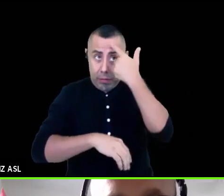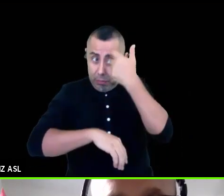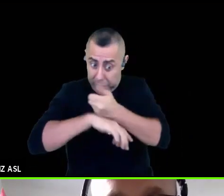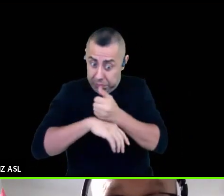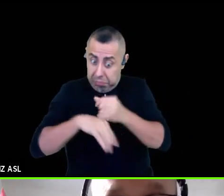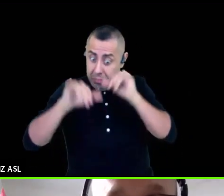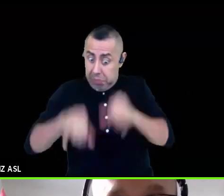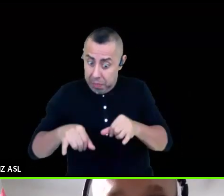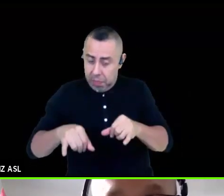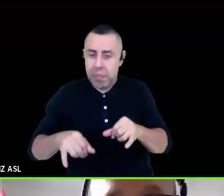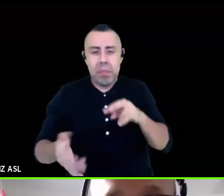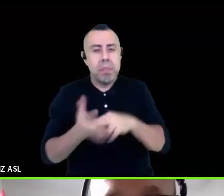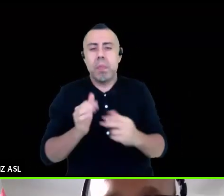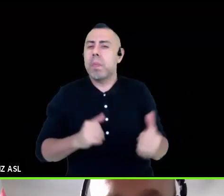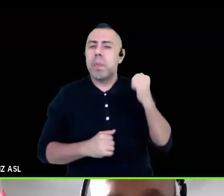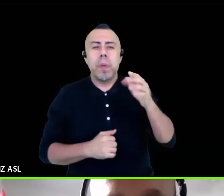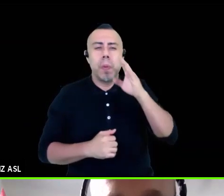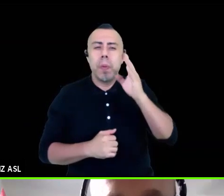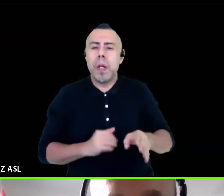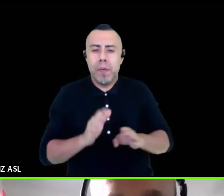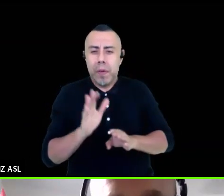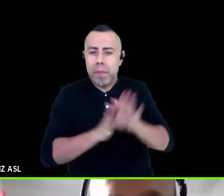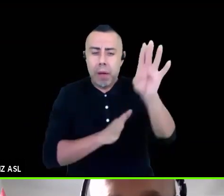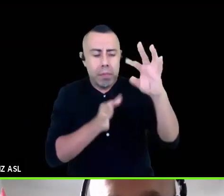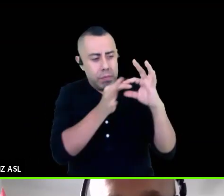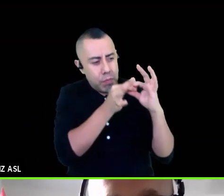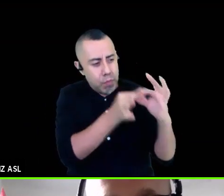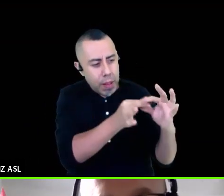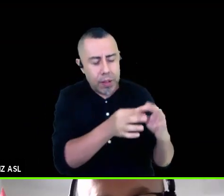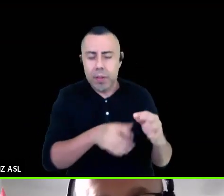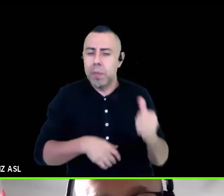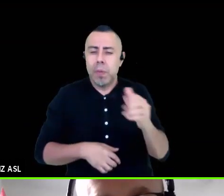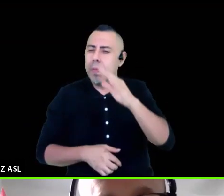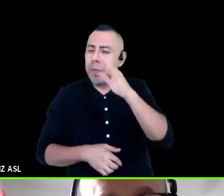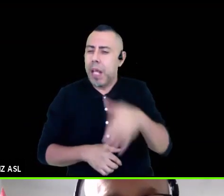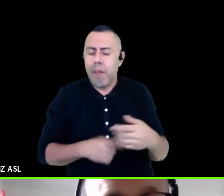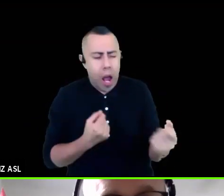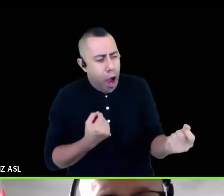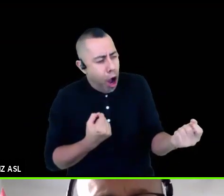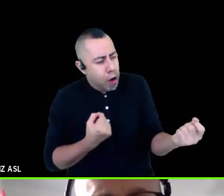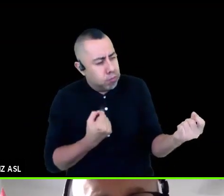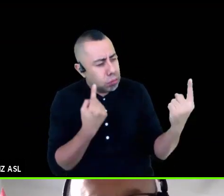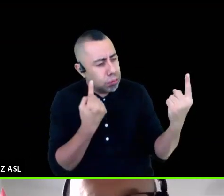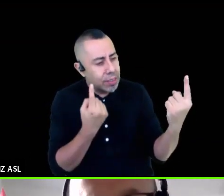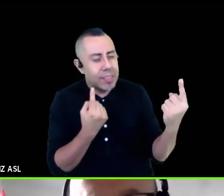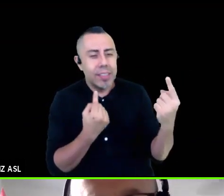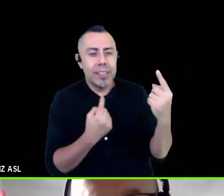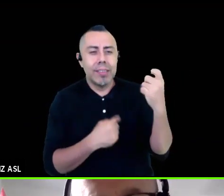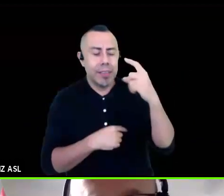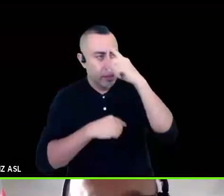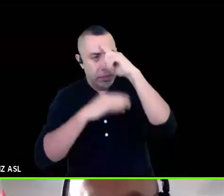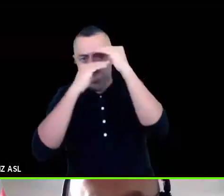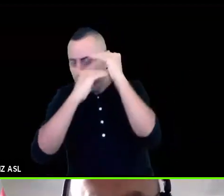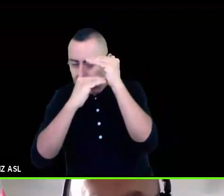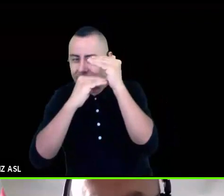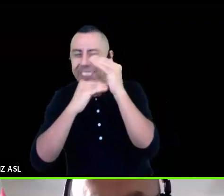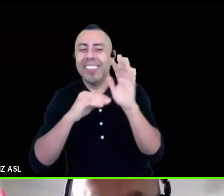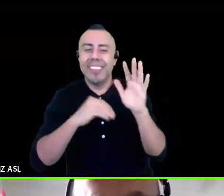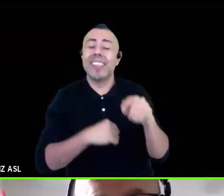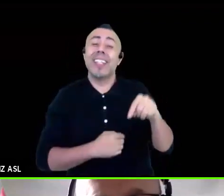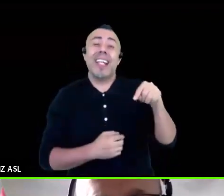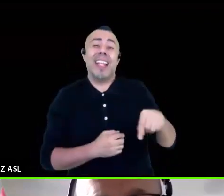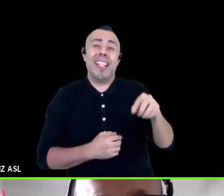them just both accepting and understanding each other fully. So it was a scene. This is kind of an ensemble play. It is about three